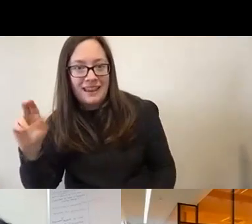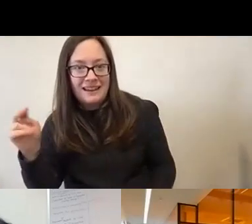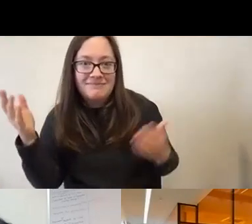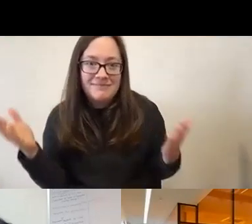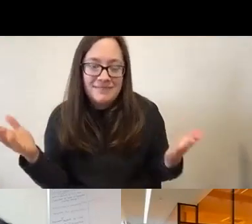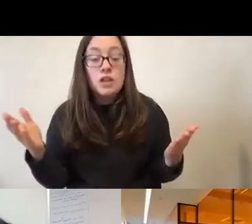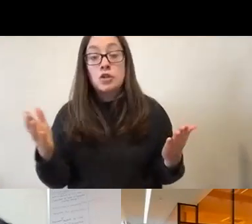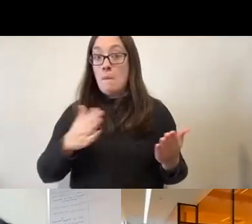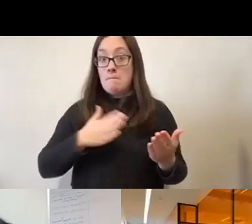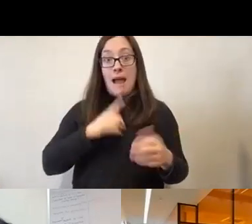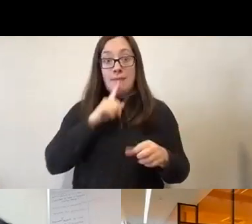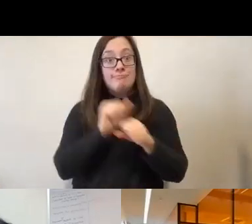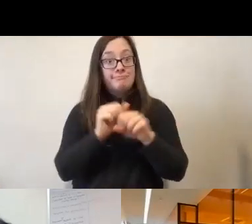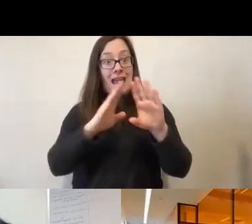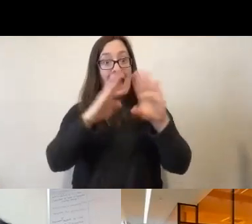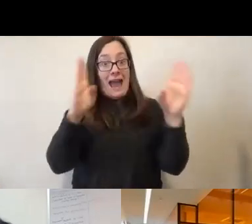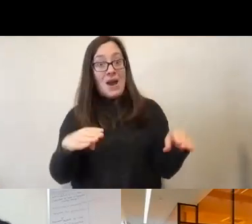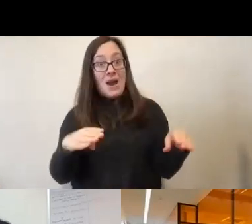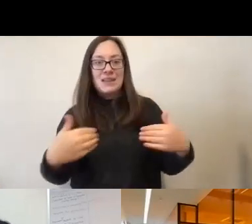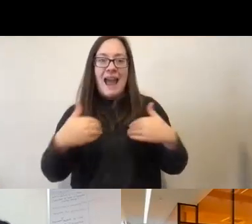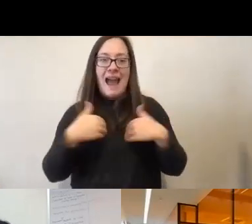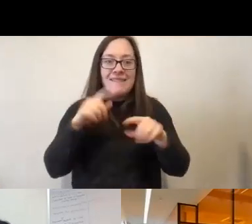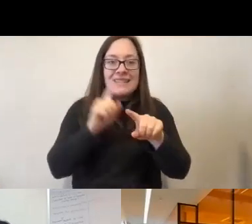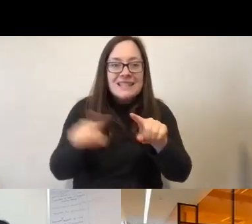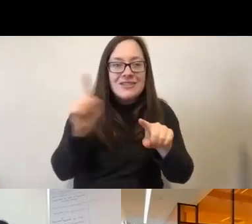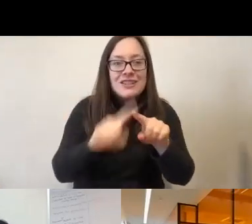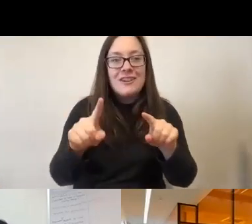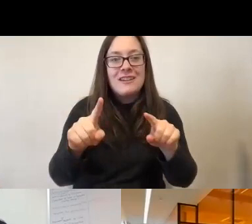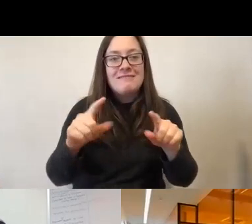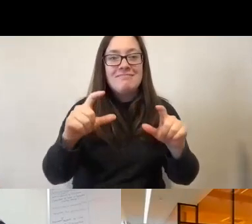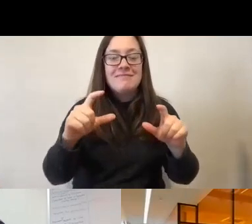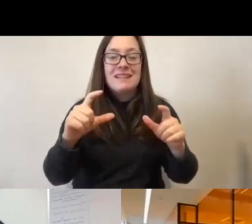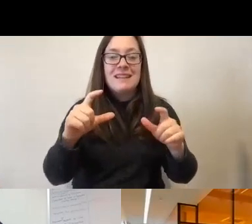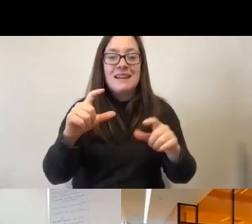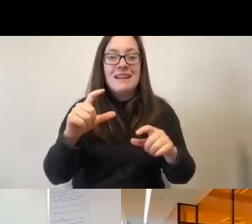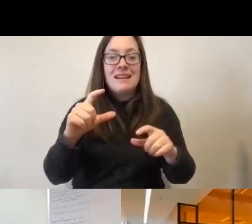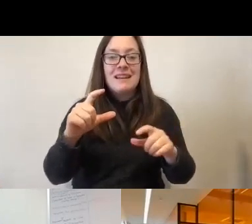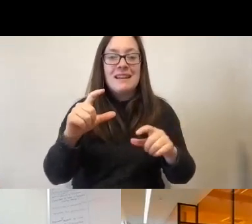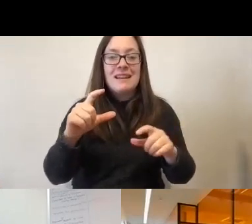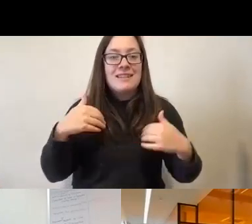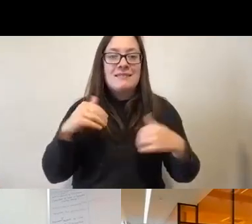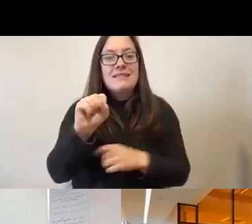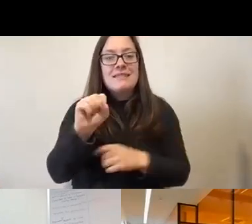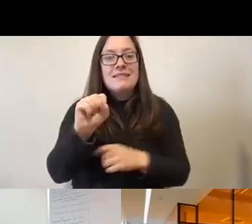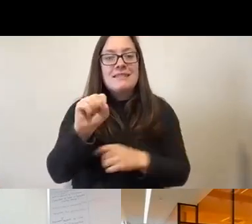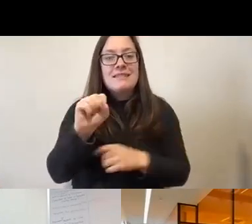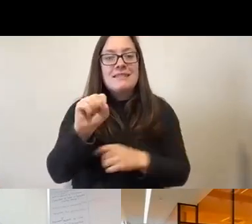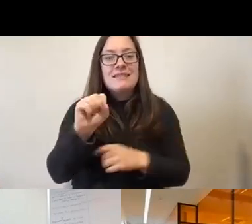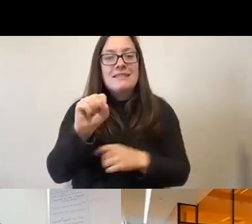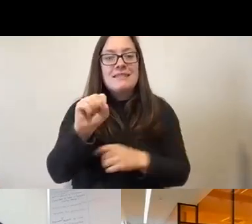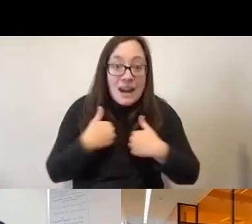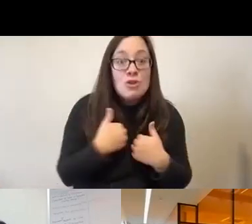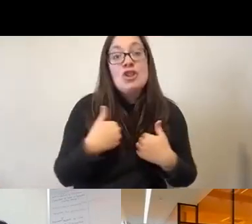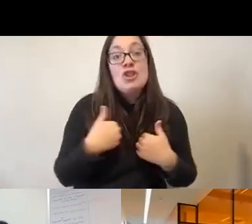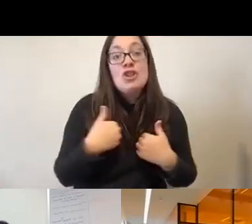is filled with stuffed animals and Nintendo Switch and stepping on Legos and endless cuddles and snuggles from